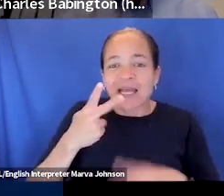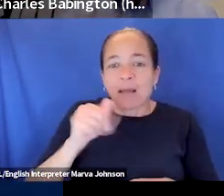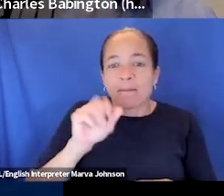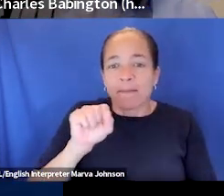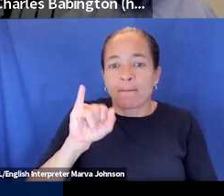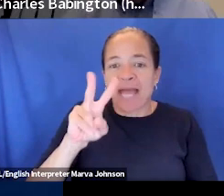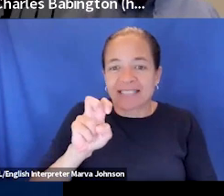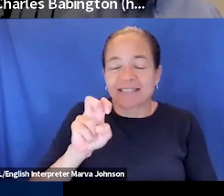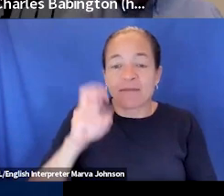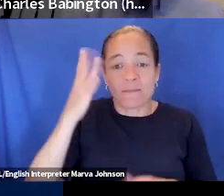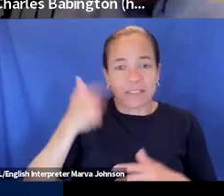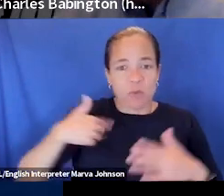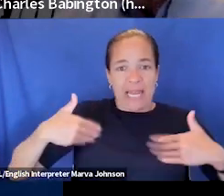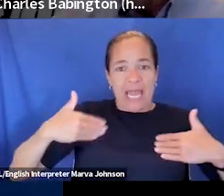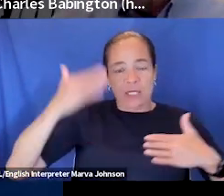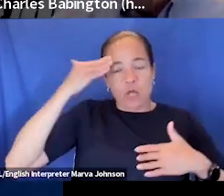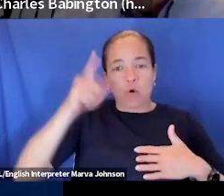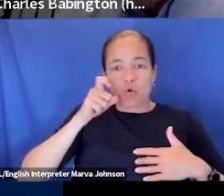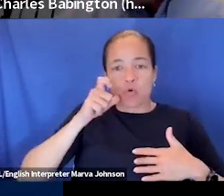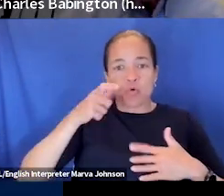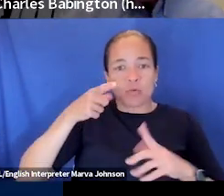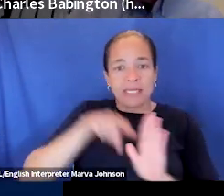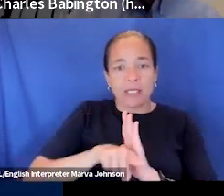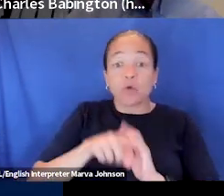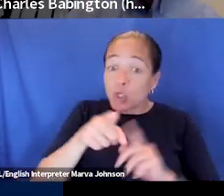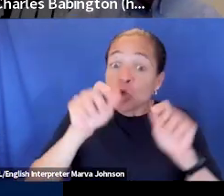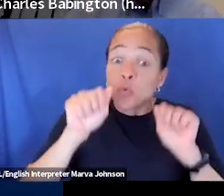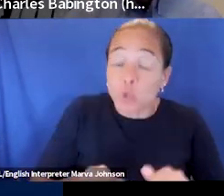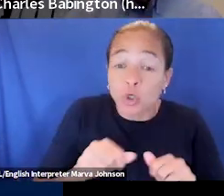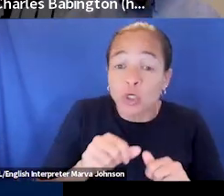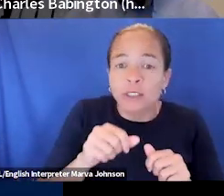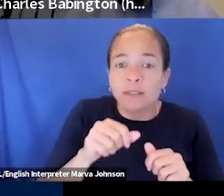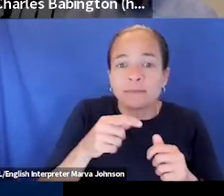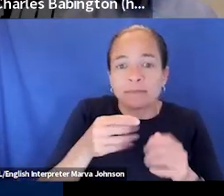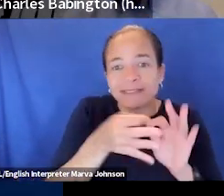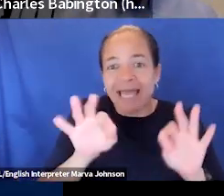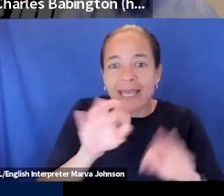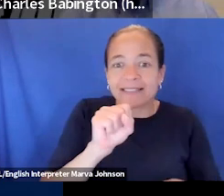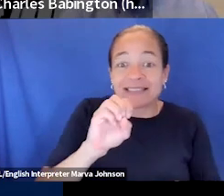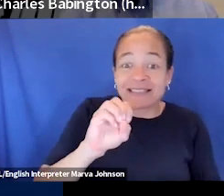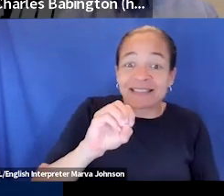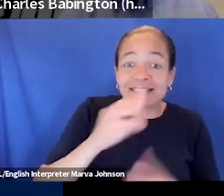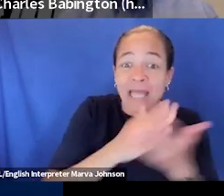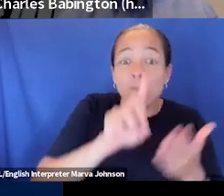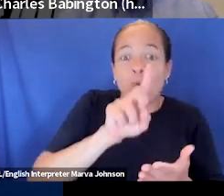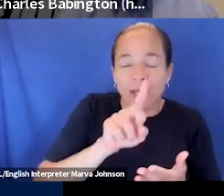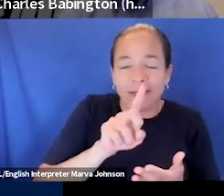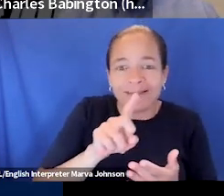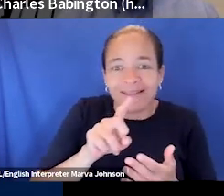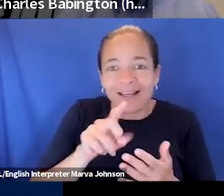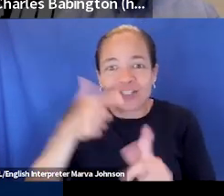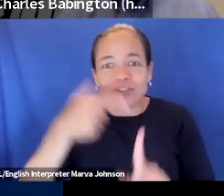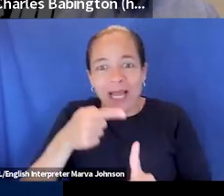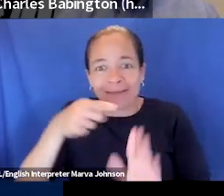was. You could say someone shot and killed a local man last night. It sounds a little funny. In this case,